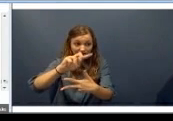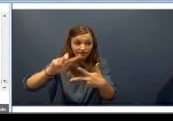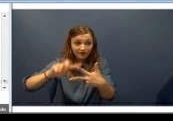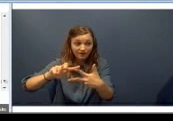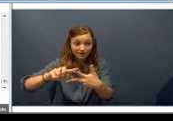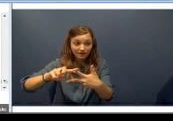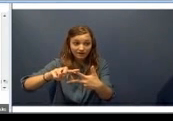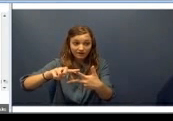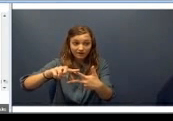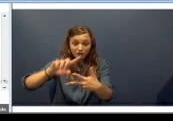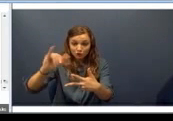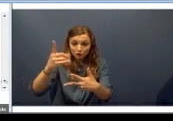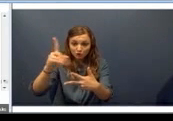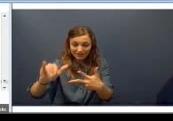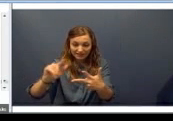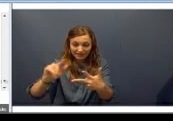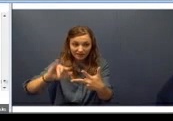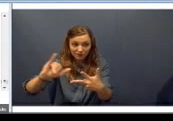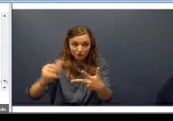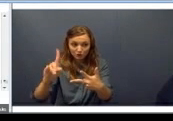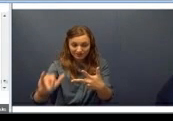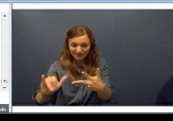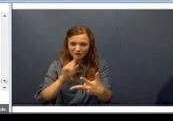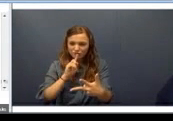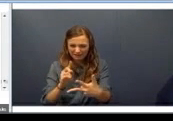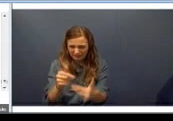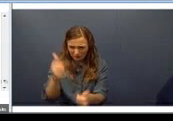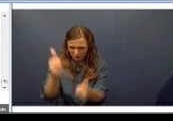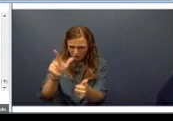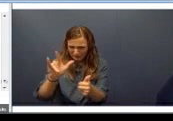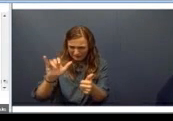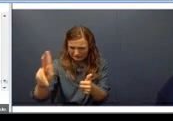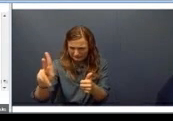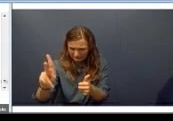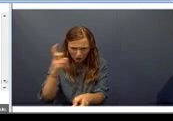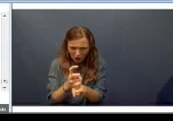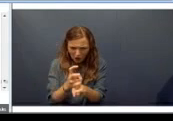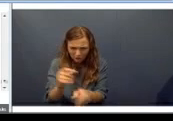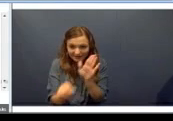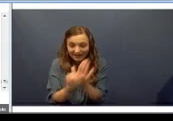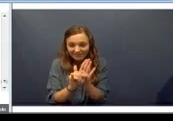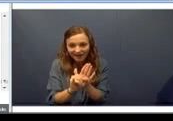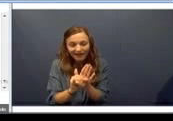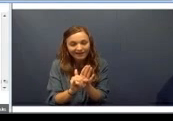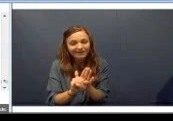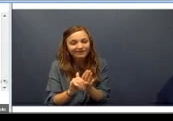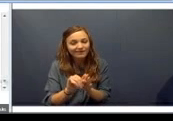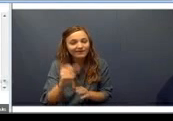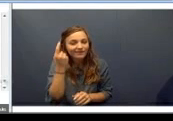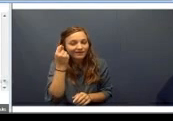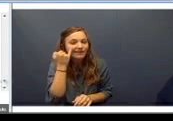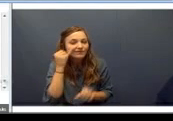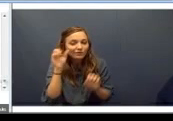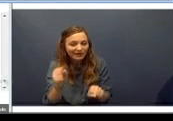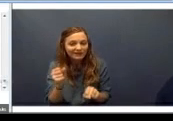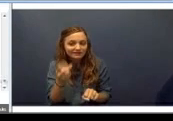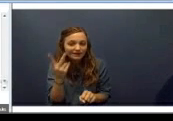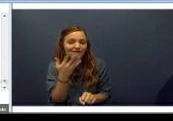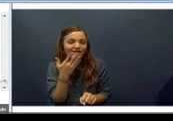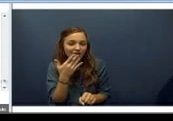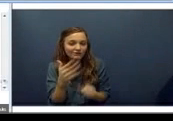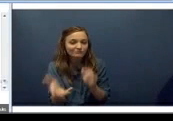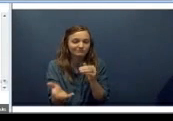Pethram and then Judy Bailey is listed twice. Only one of those names is a link, and there's really no way to distinguish that unless you can see color.